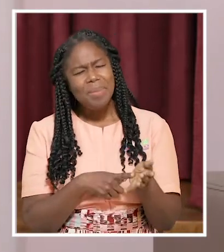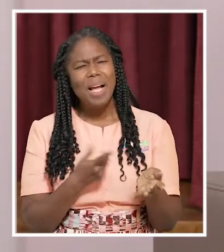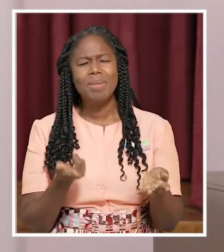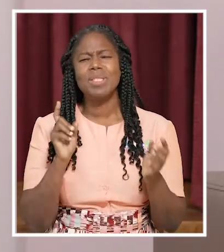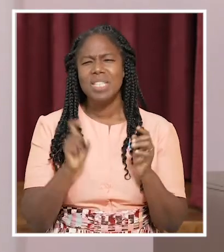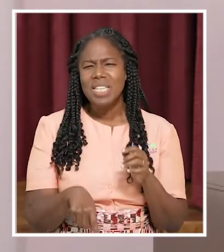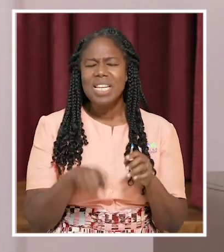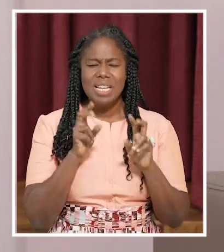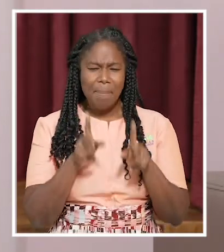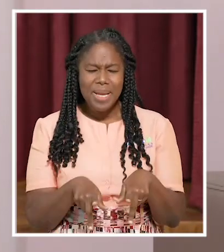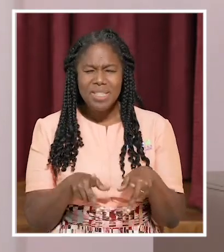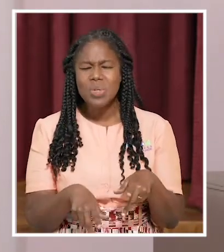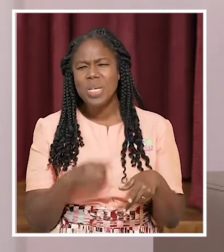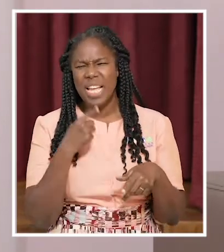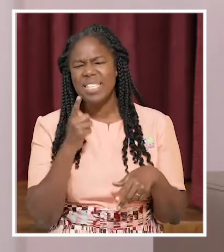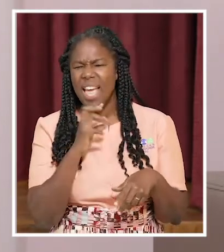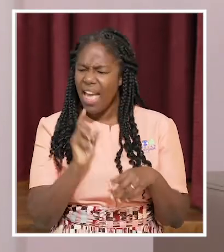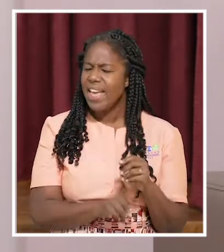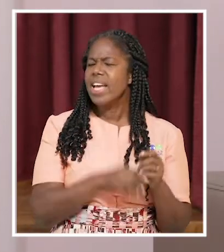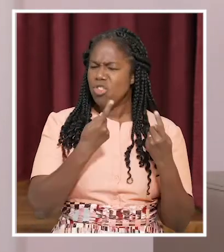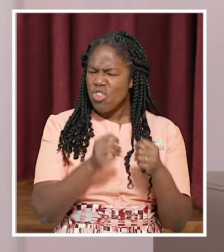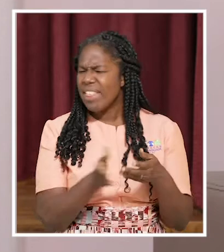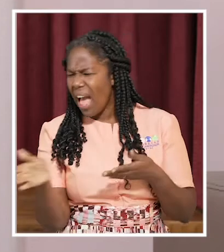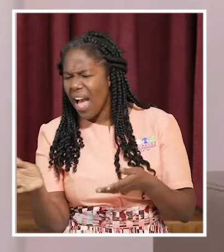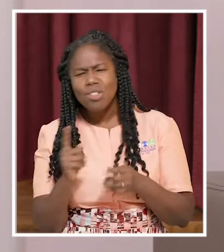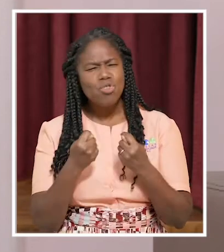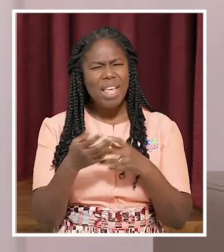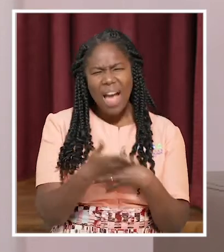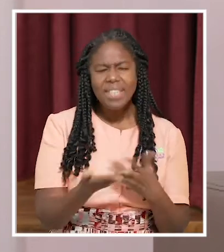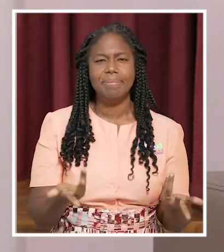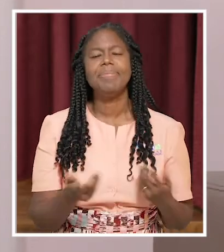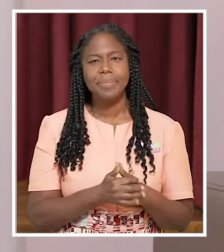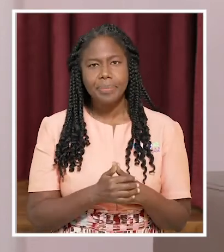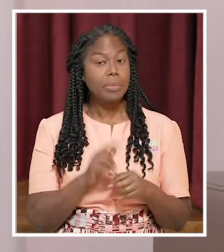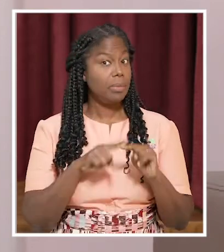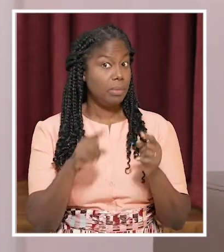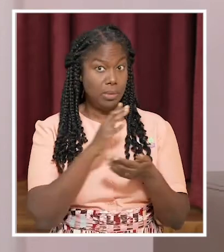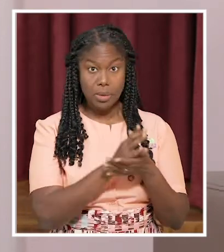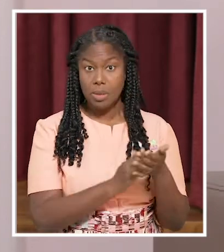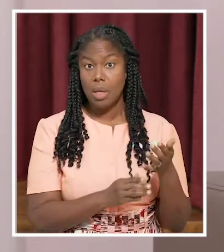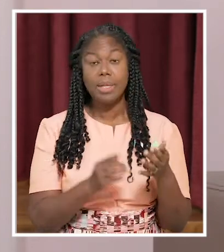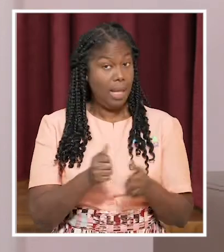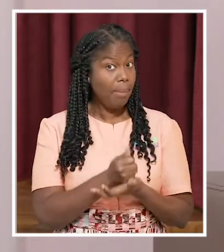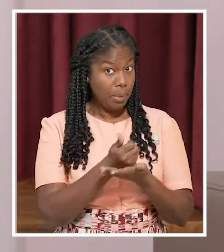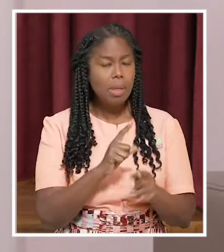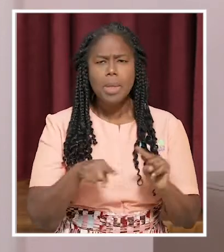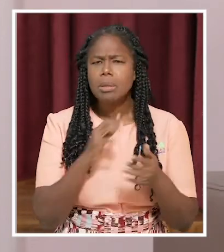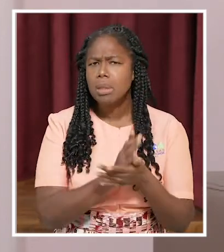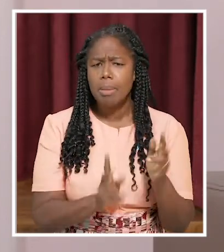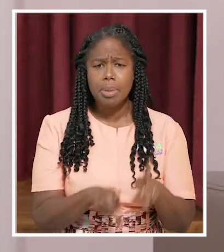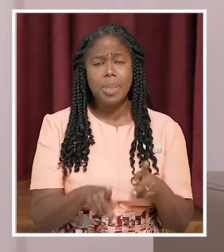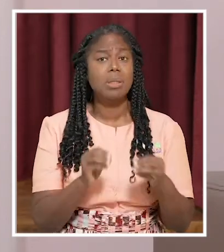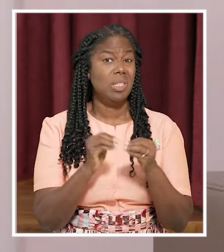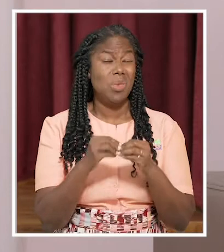structured way out of what is causing you difficulty. But for some people, it becomes more difficult than that. And they may need some level of